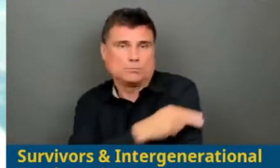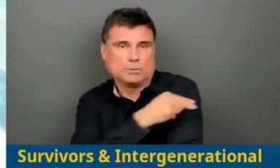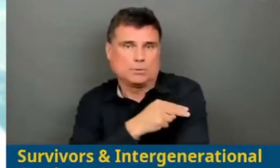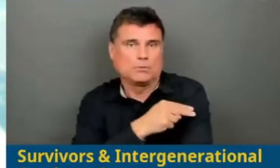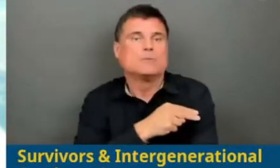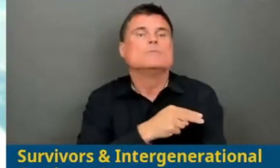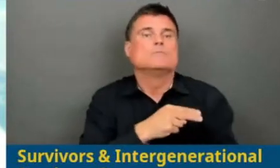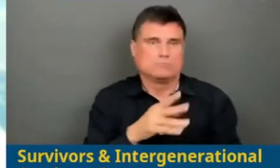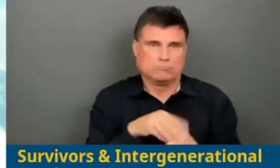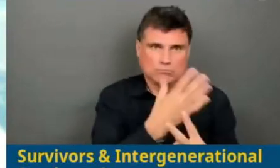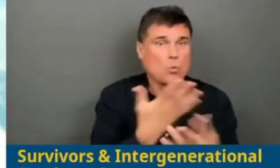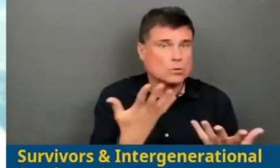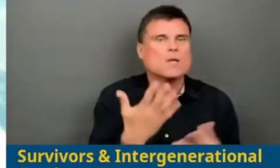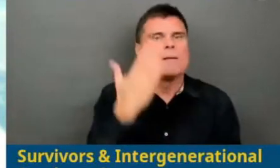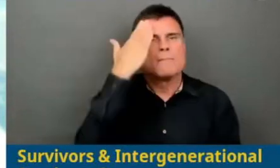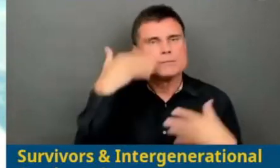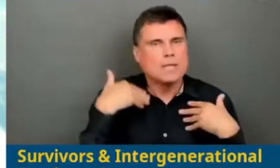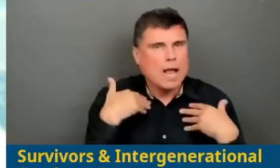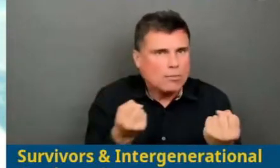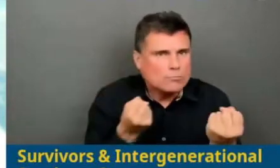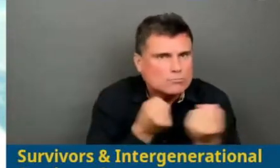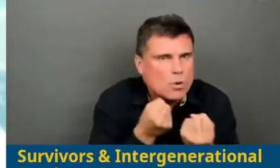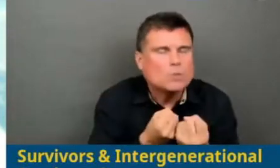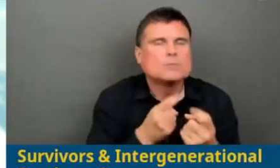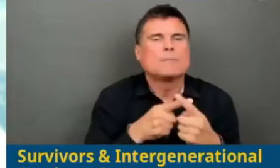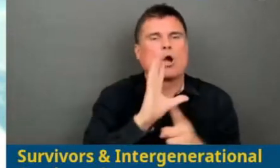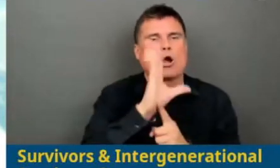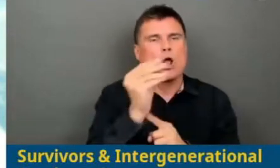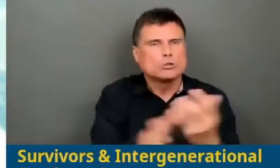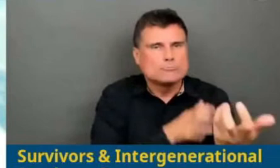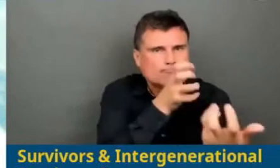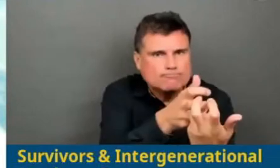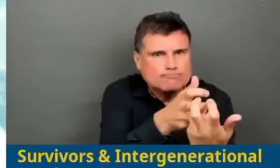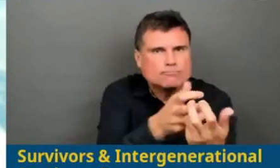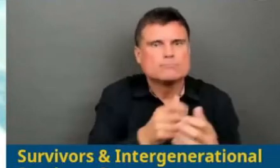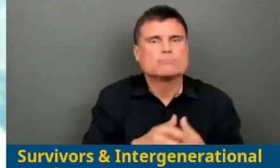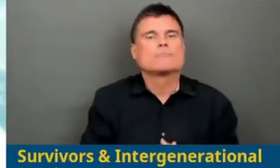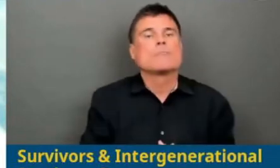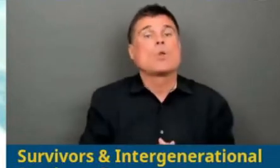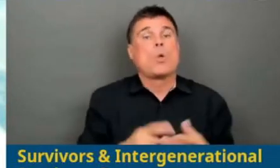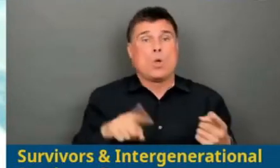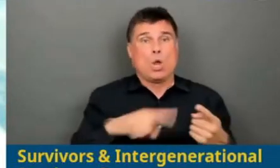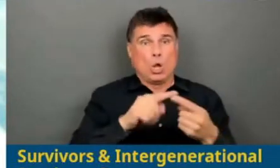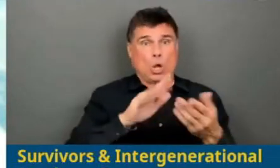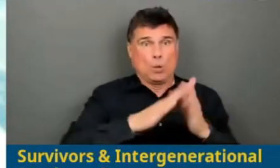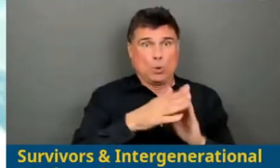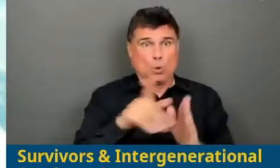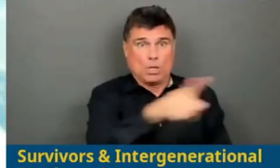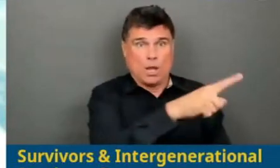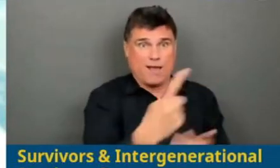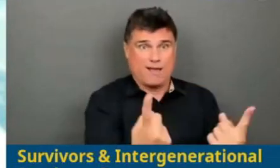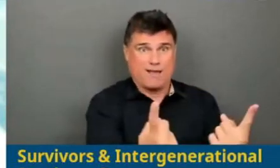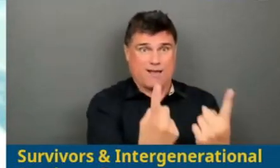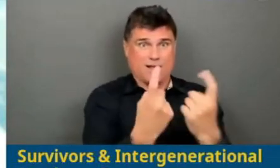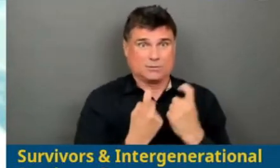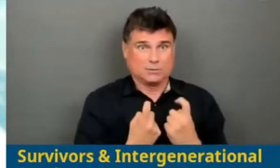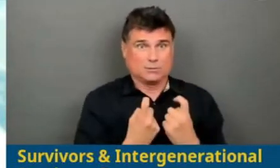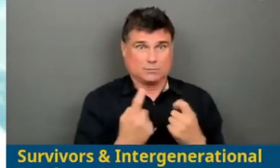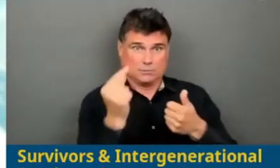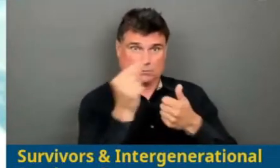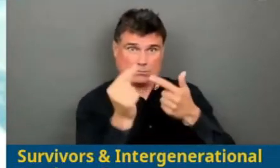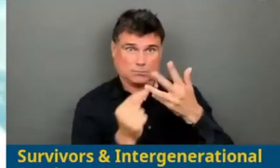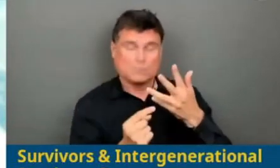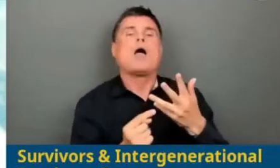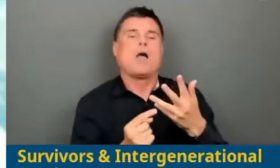come forward with other demands, and we are open to dialogue on those various topics. I know that there have been conversations